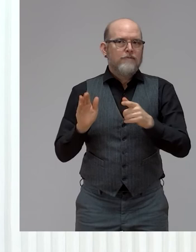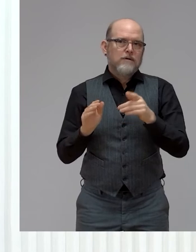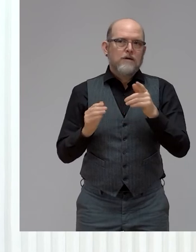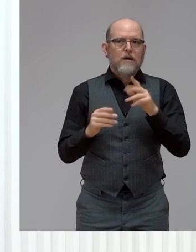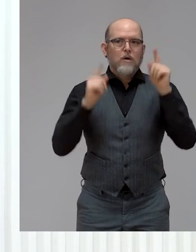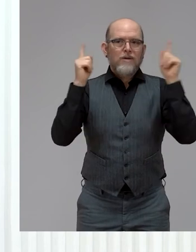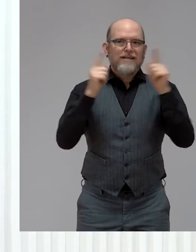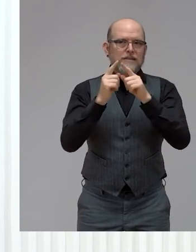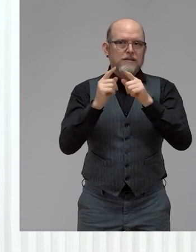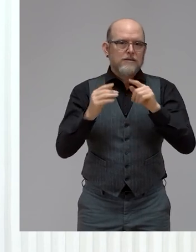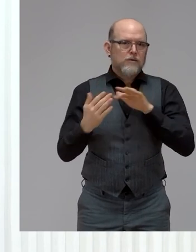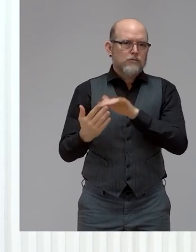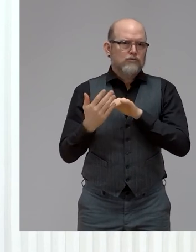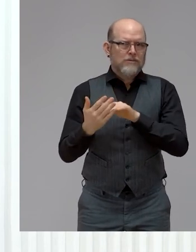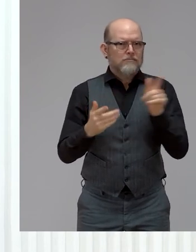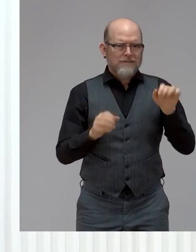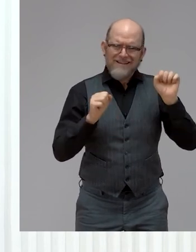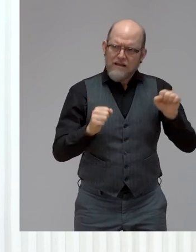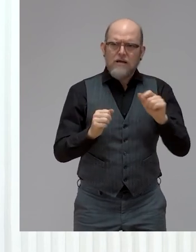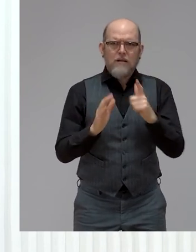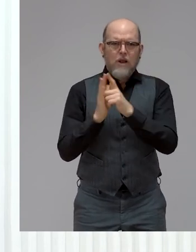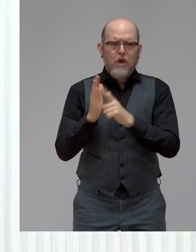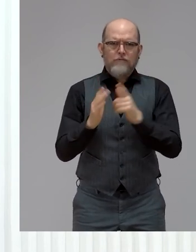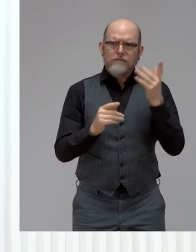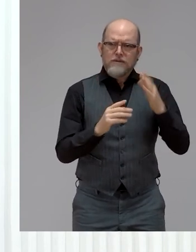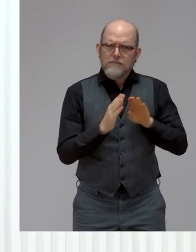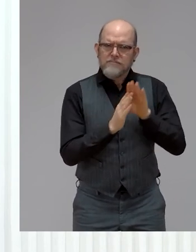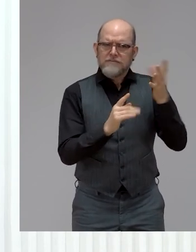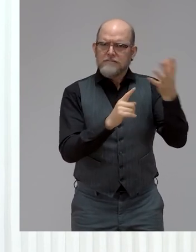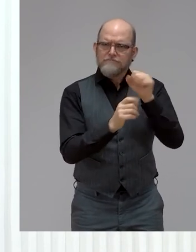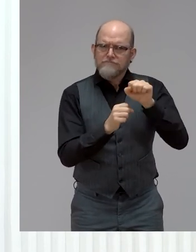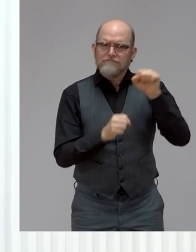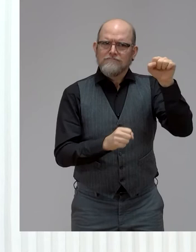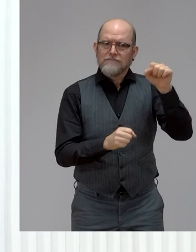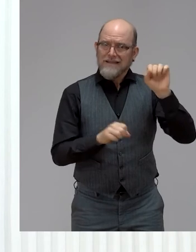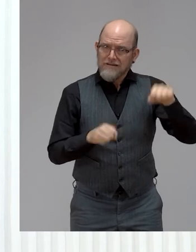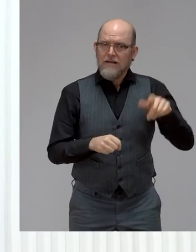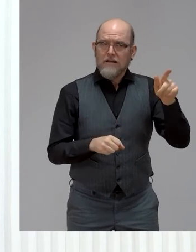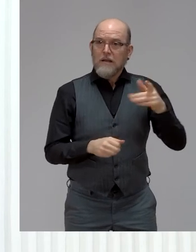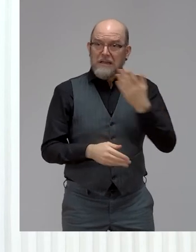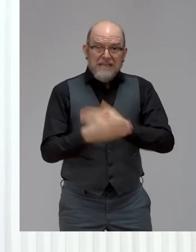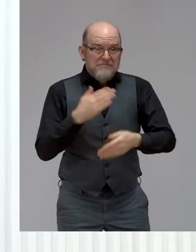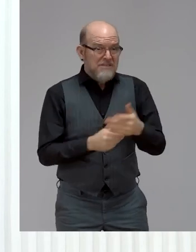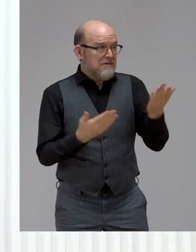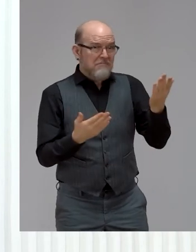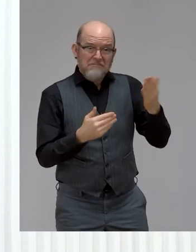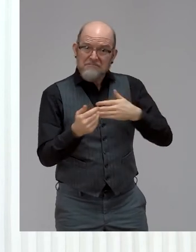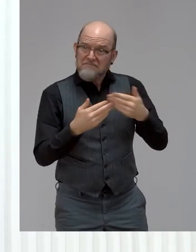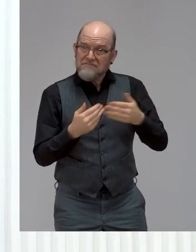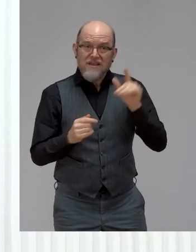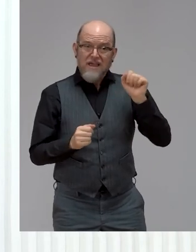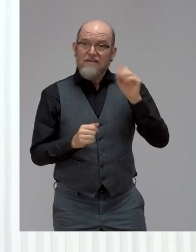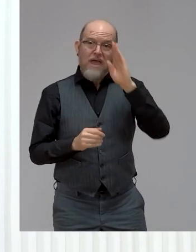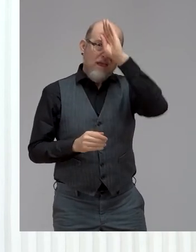much possible to use your talents and be able to have an academic career with a disability.